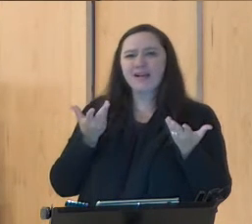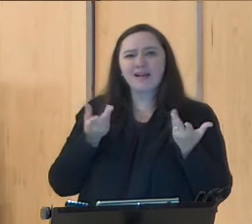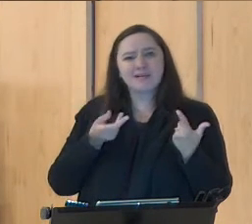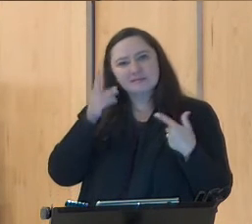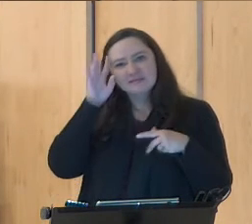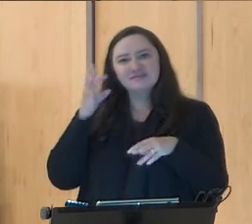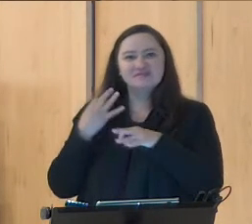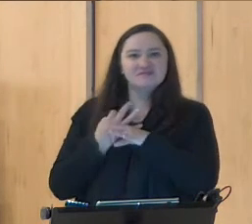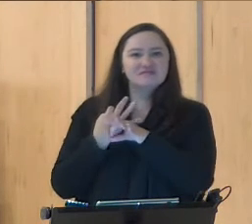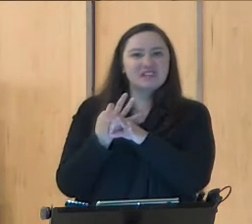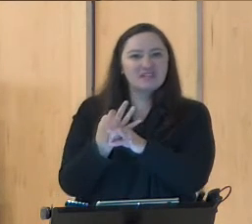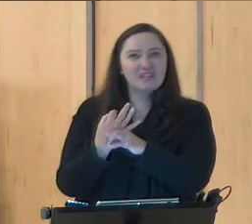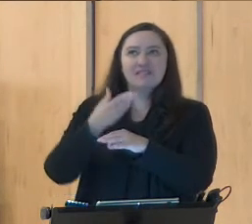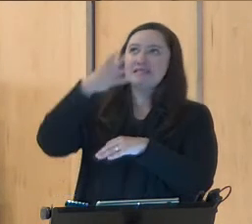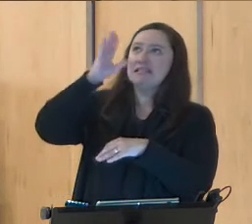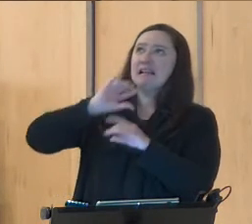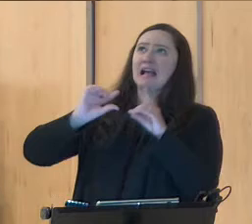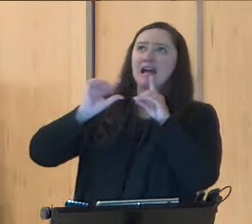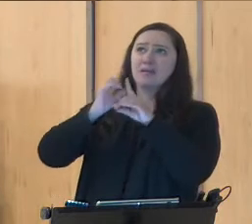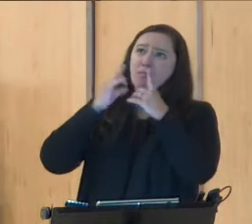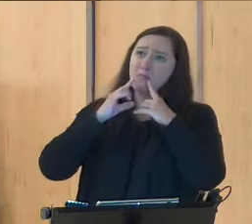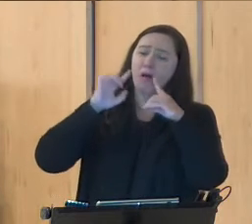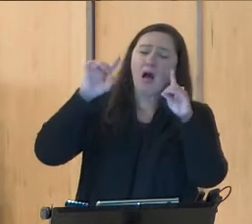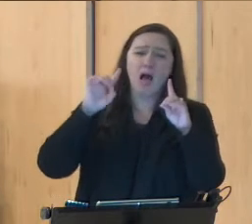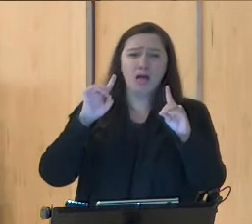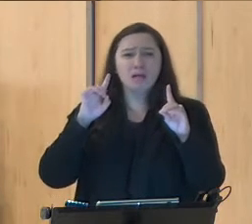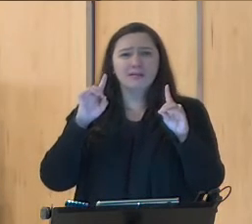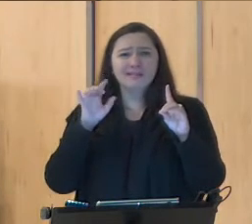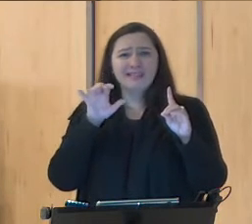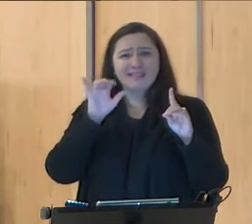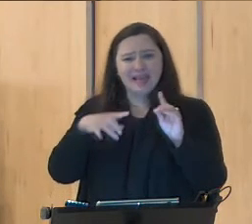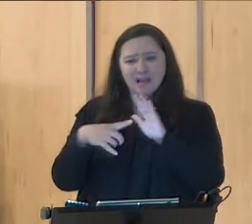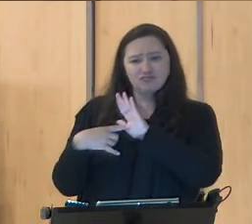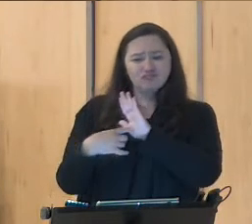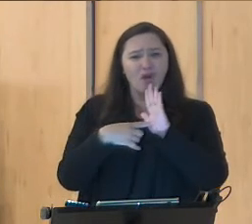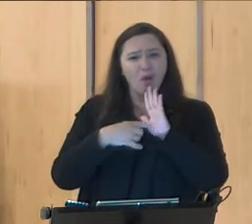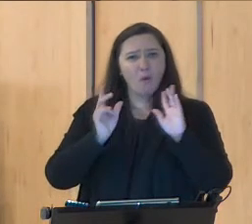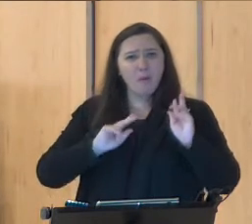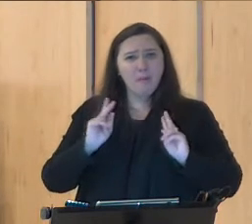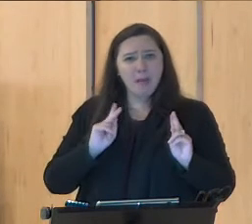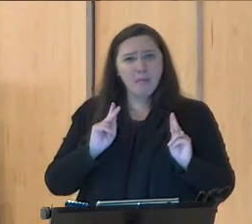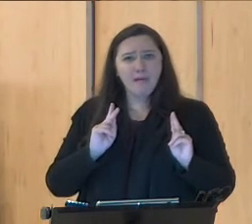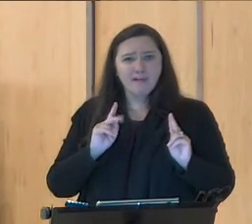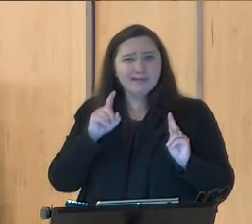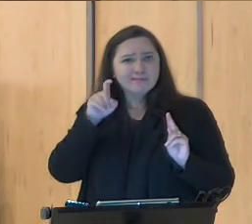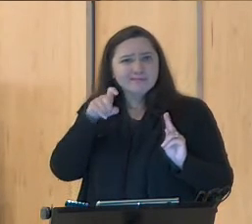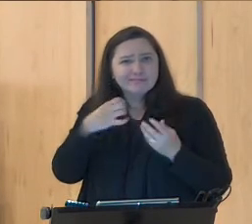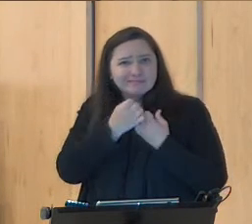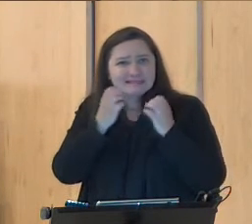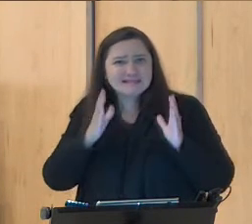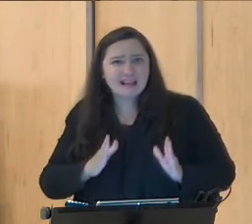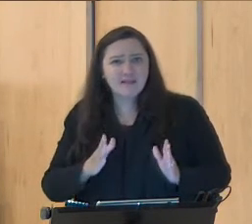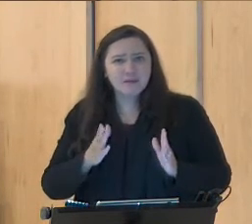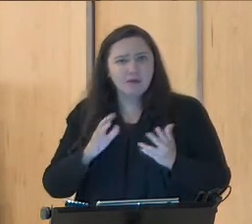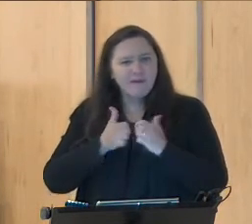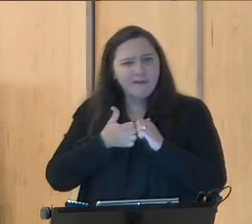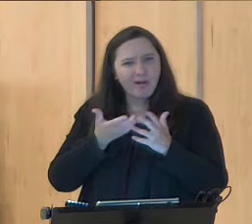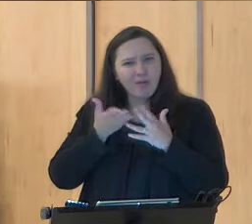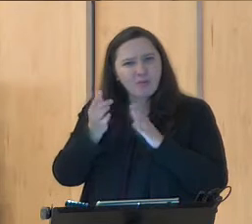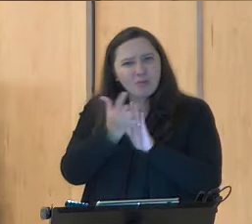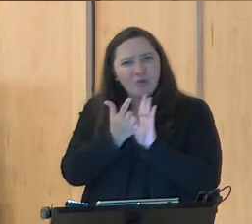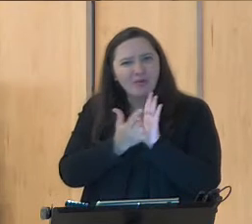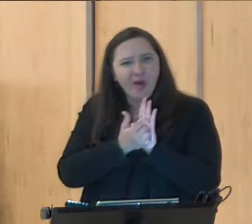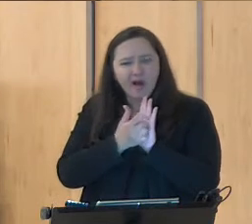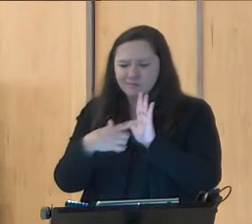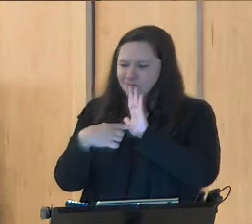in proclaiming God's word, preaching repentance, that is, showing people that they need a Savior through the law by